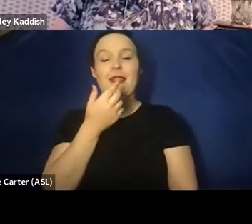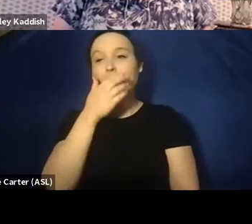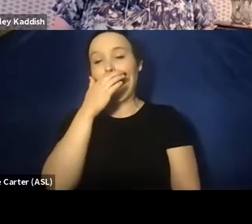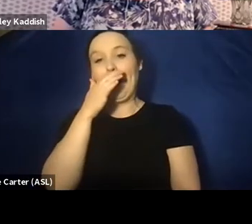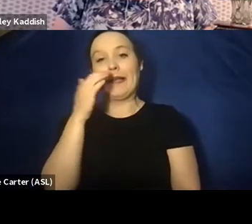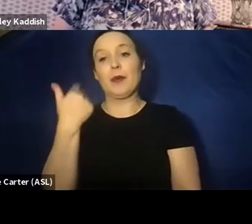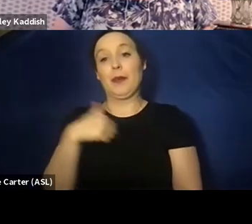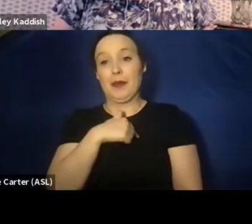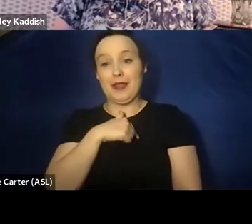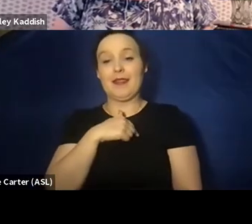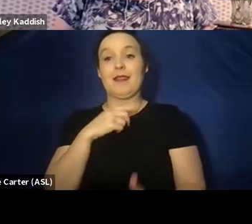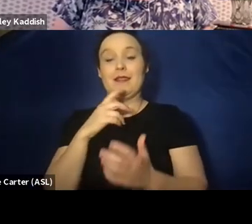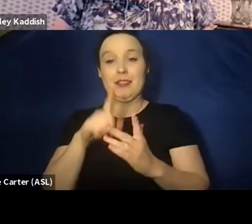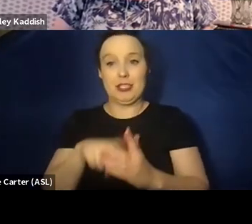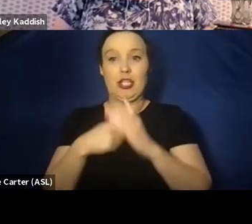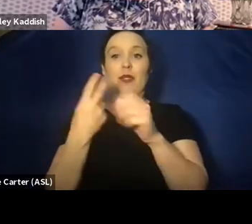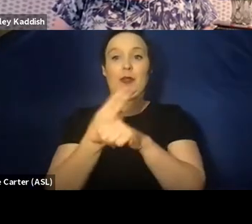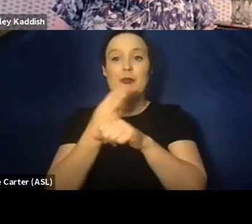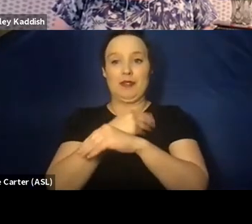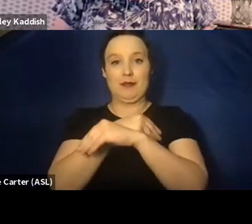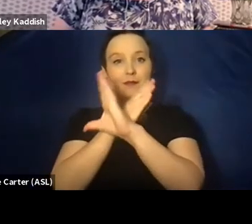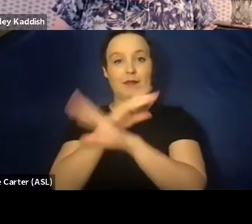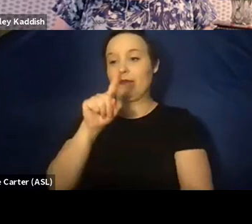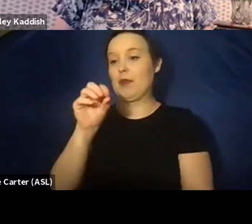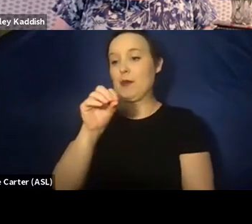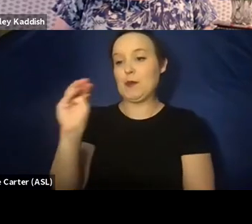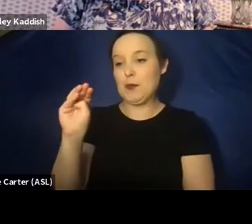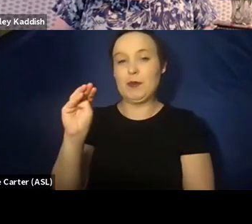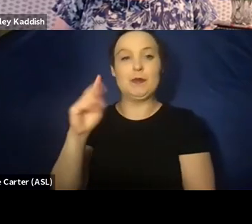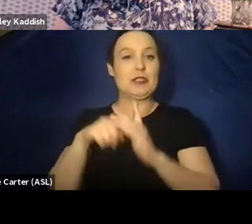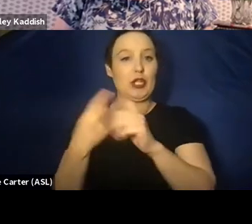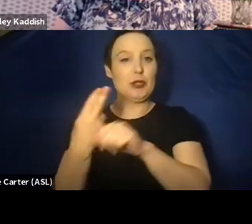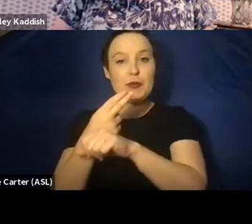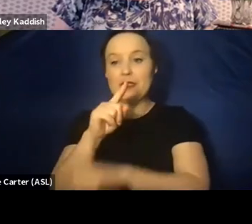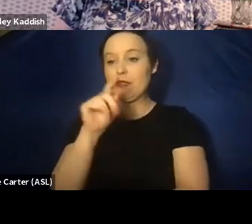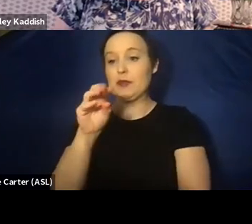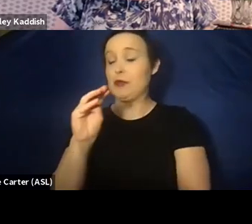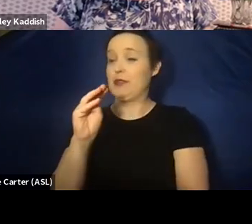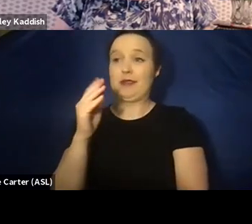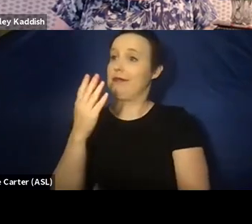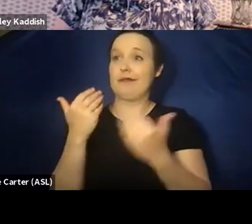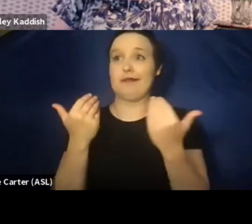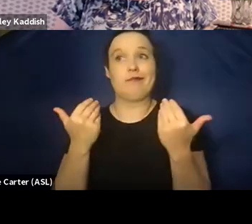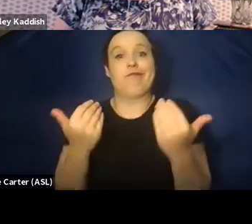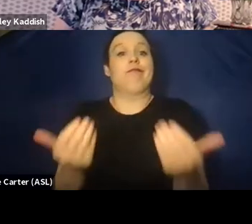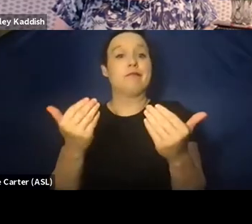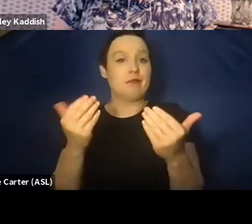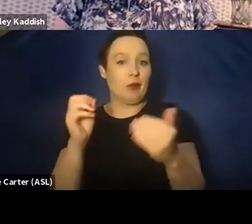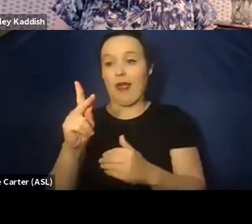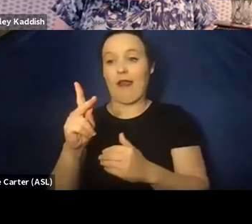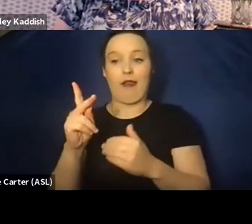Zoom and we started to use Zoom, and it was just like a default decision. Okay, let's try doing it in